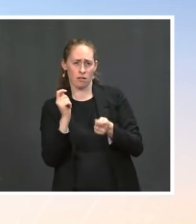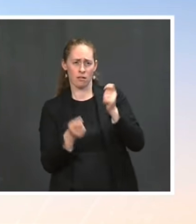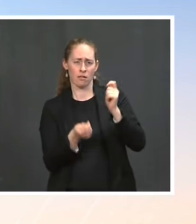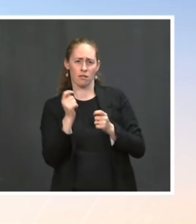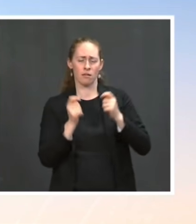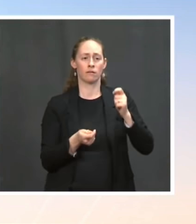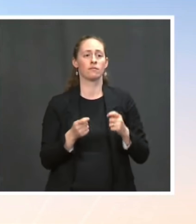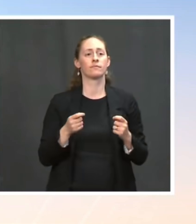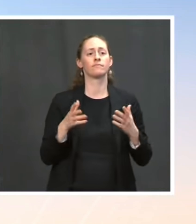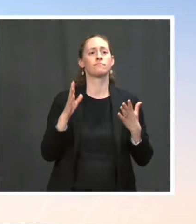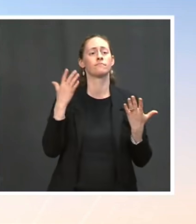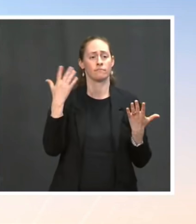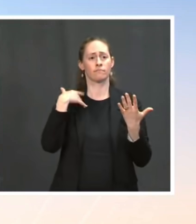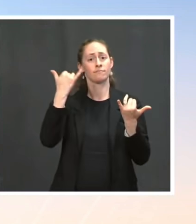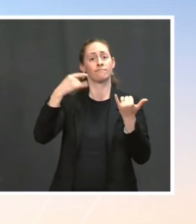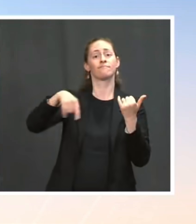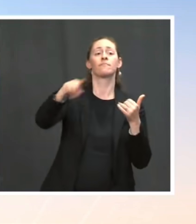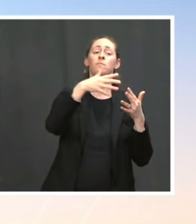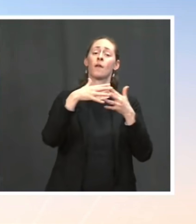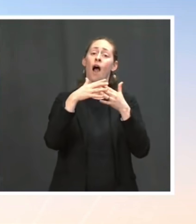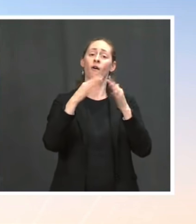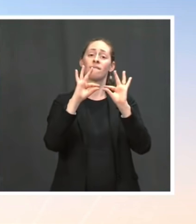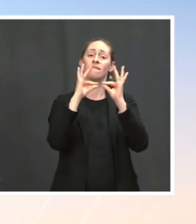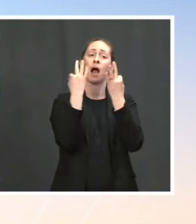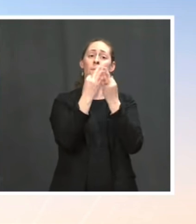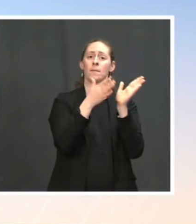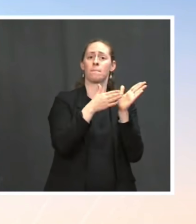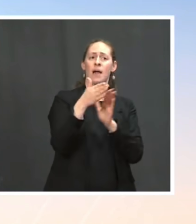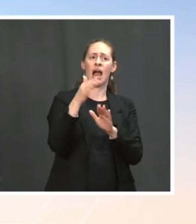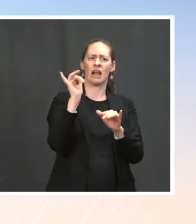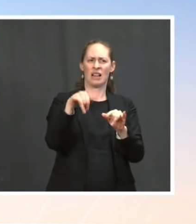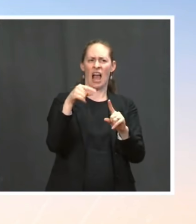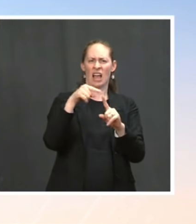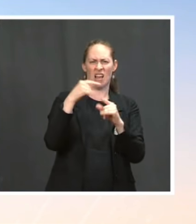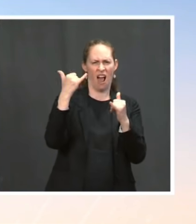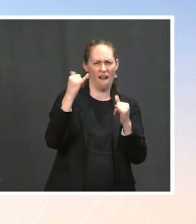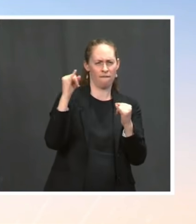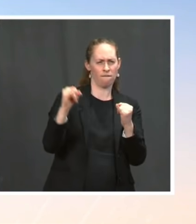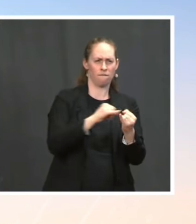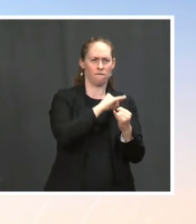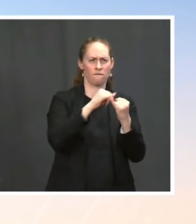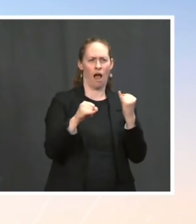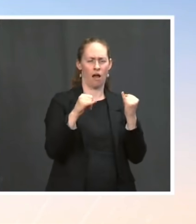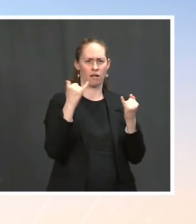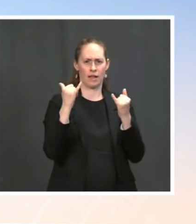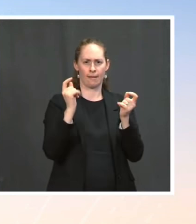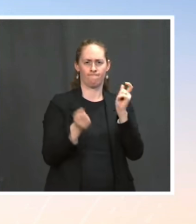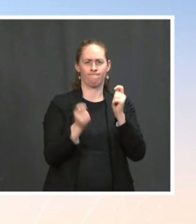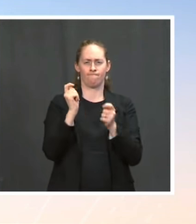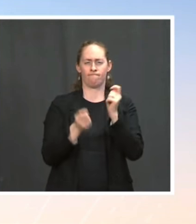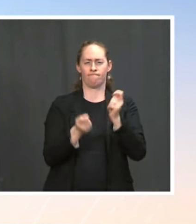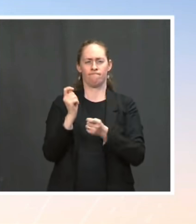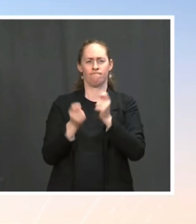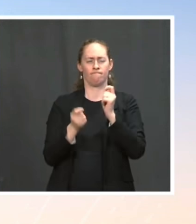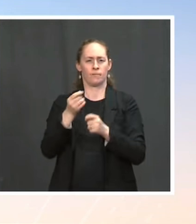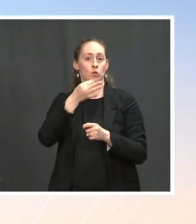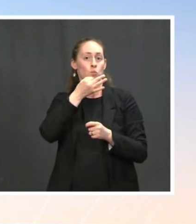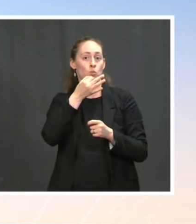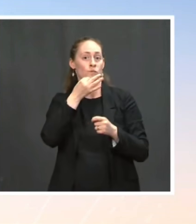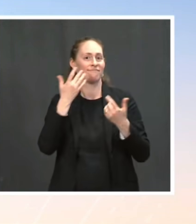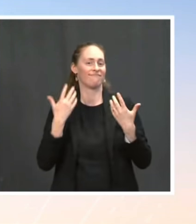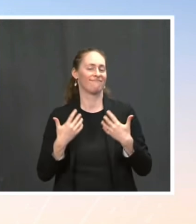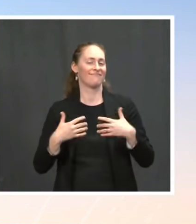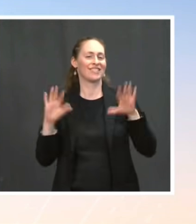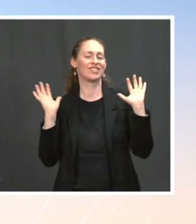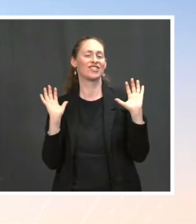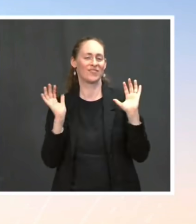Families Plan, that has also been finalized or in the finalization process through this. I can there also she goes. Tell you that she's looking down. The